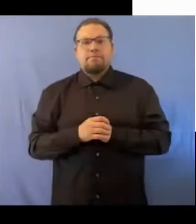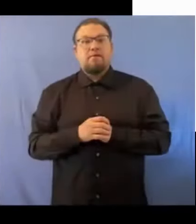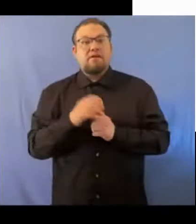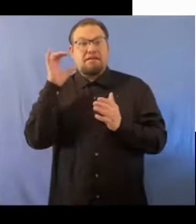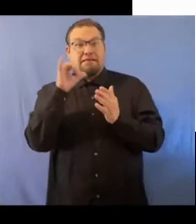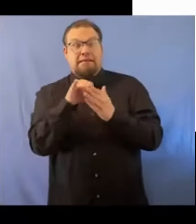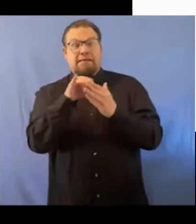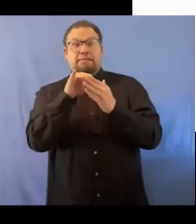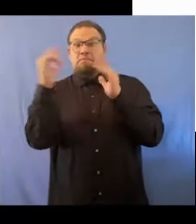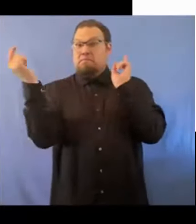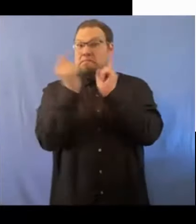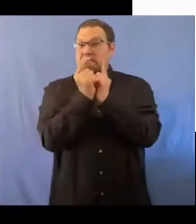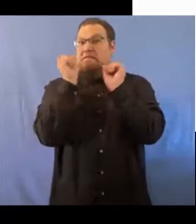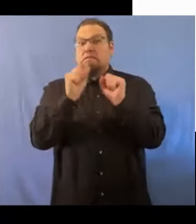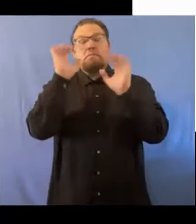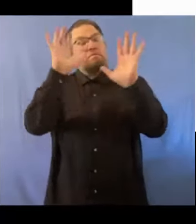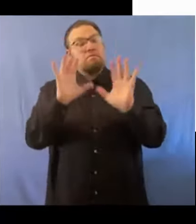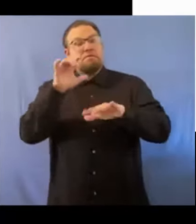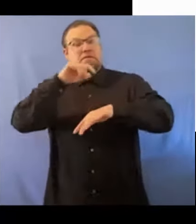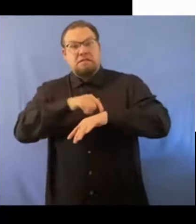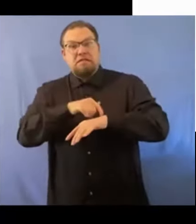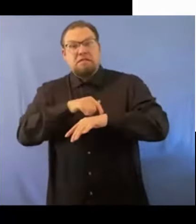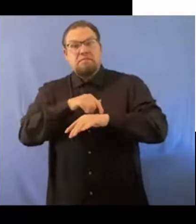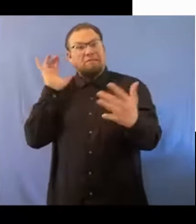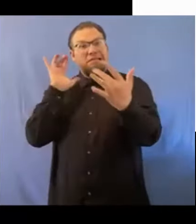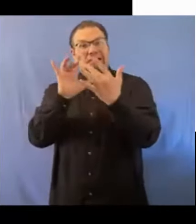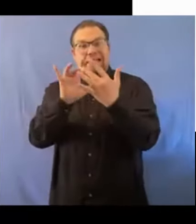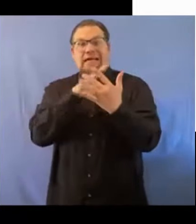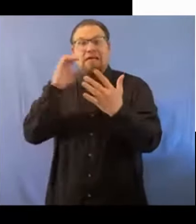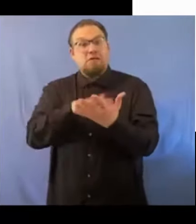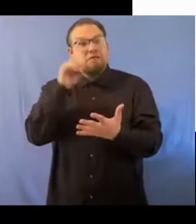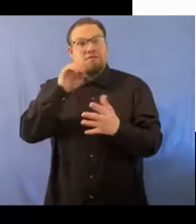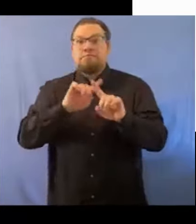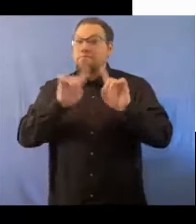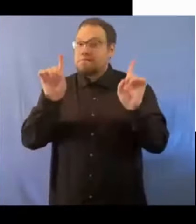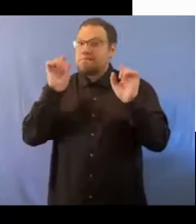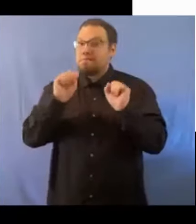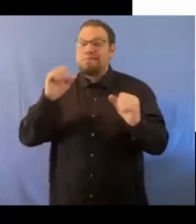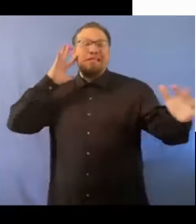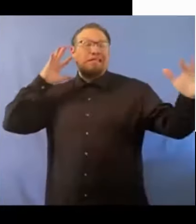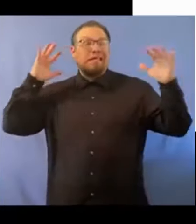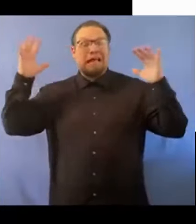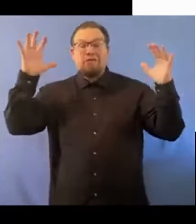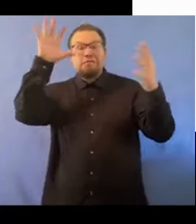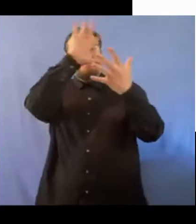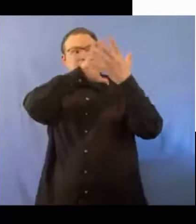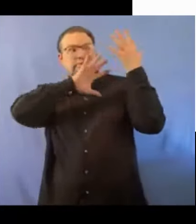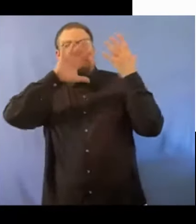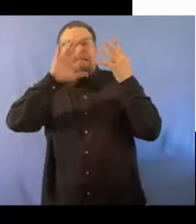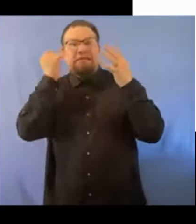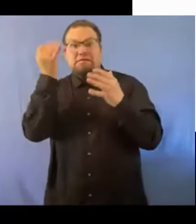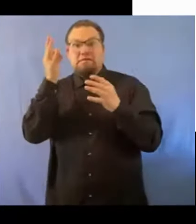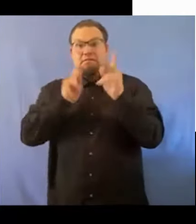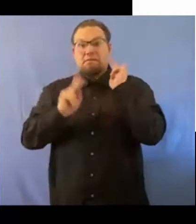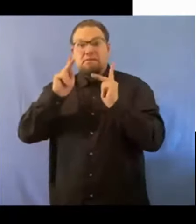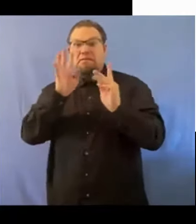These meetings can be a great time to reconnect as well as learn. However, it can get loud and confusing if everyone is talking